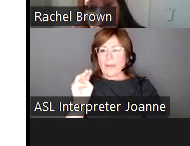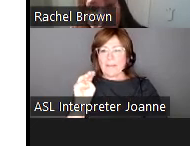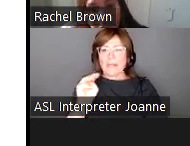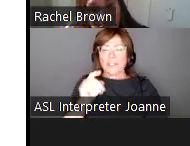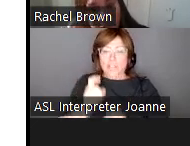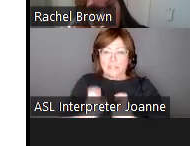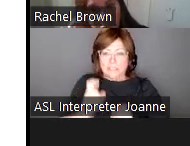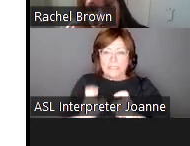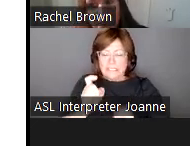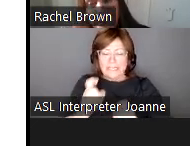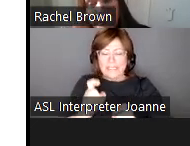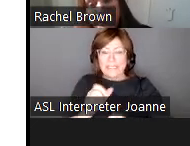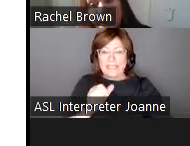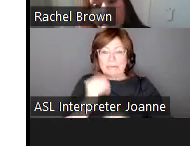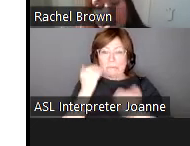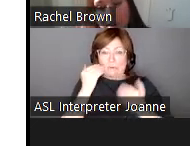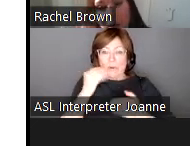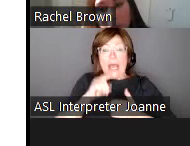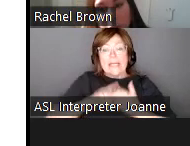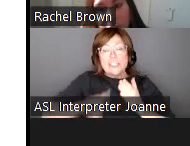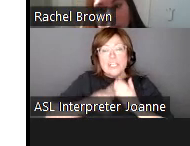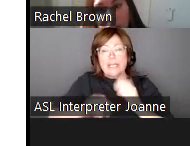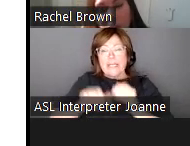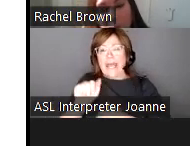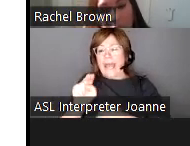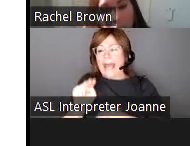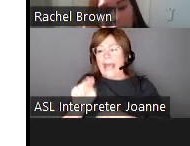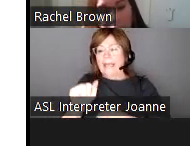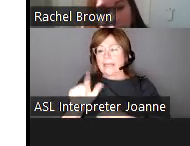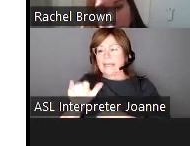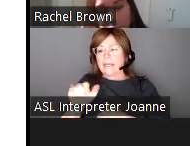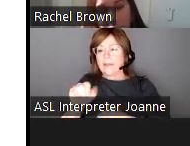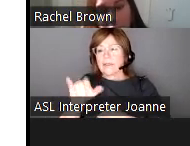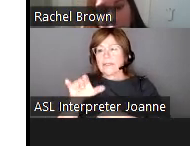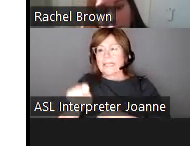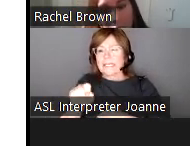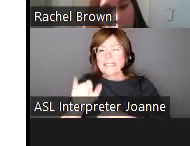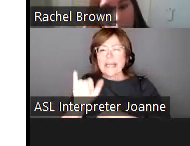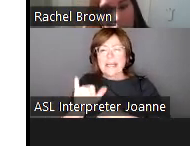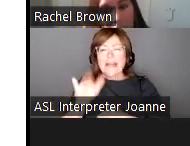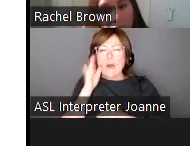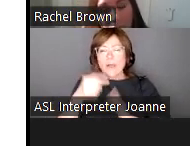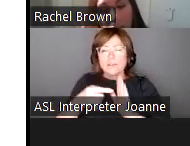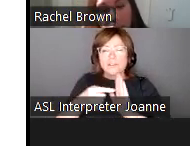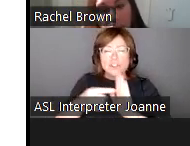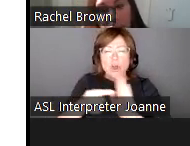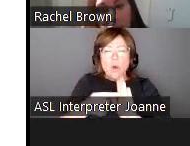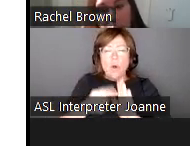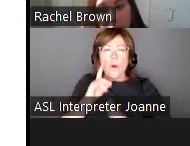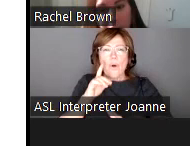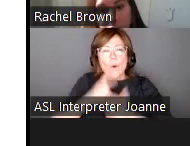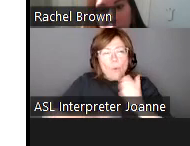you're unfamiliar, you should check your analytics to see how your content is being received. And I threw in